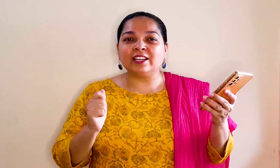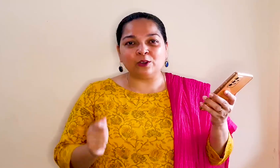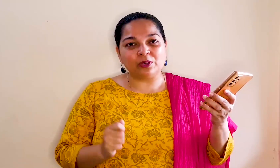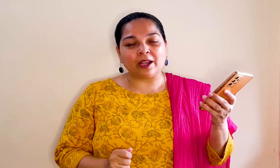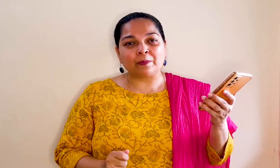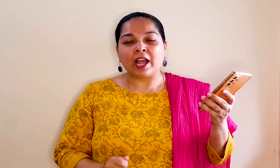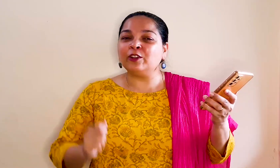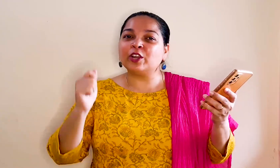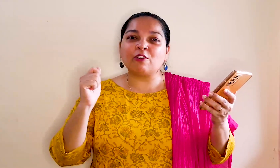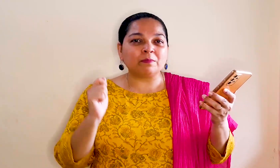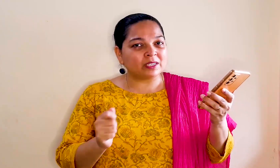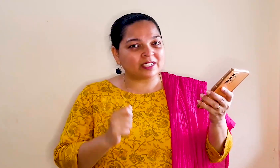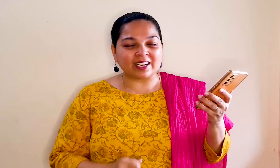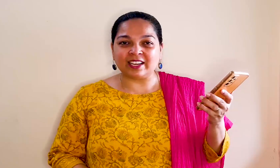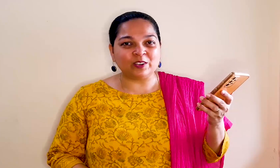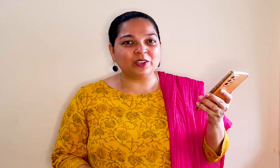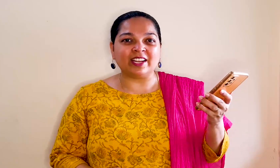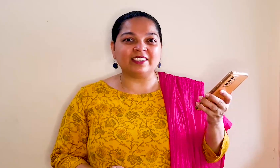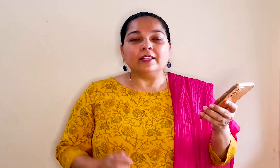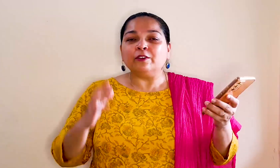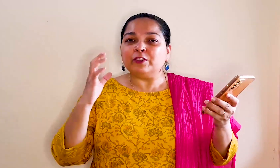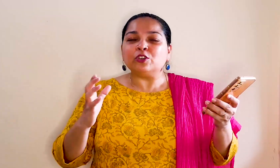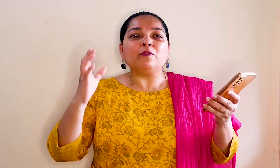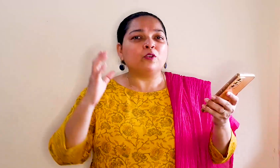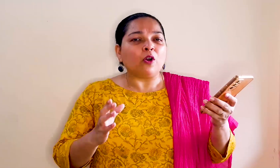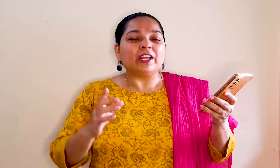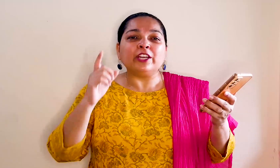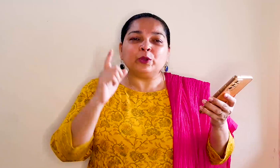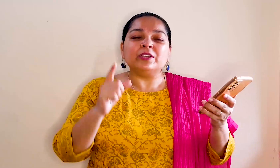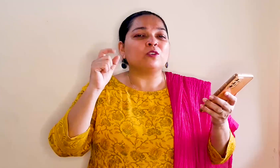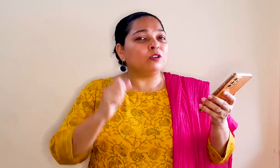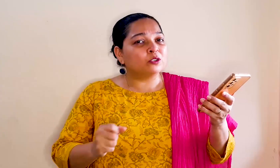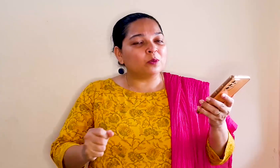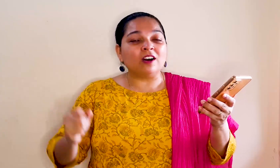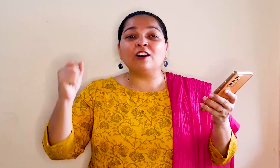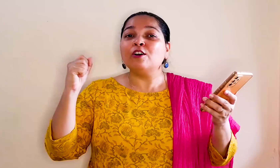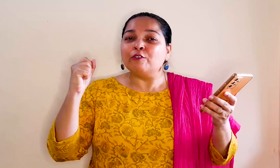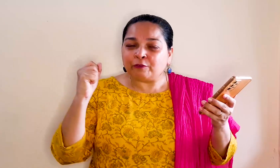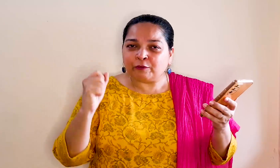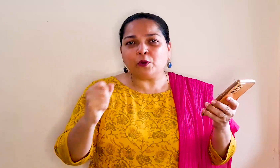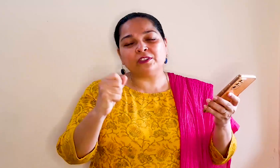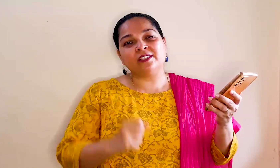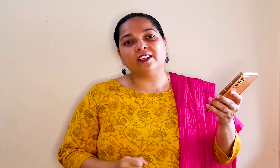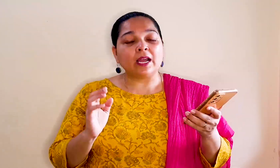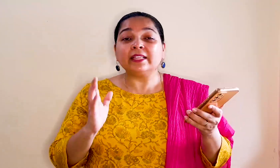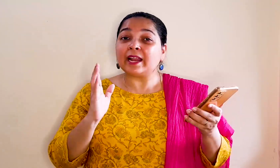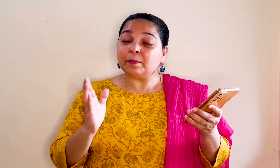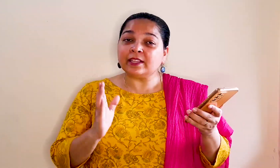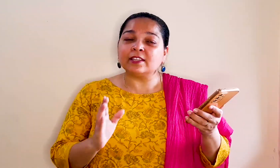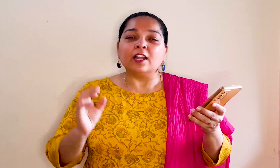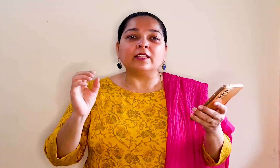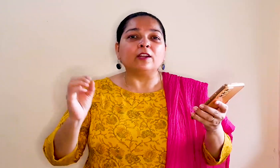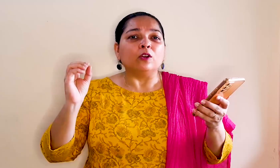thing. Hallelujah. And you cannot miss it. Hallelujah. The wisdom of God in you is also a force. And